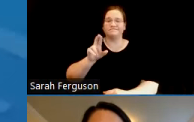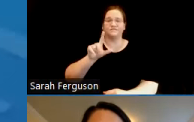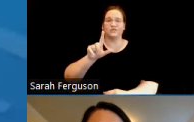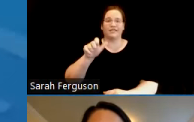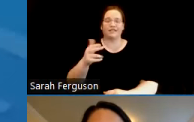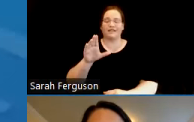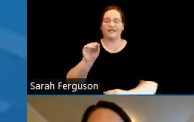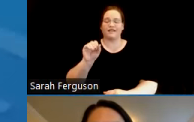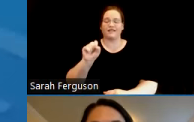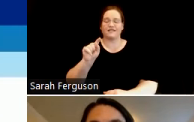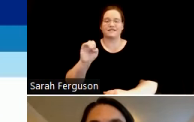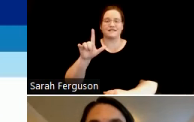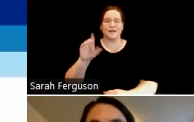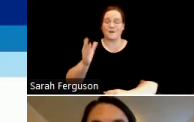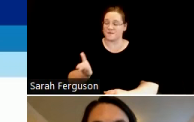Costello.